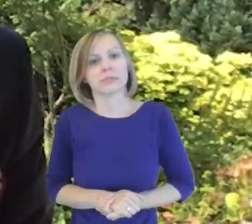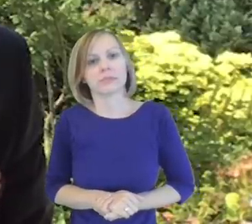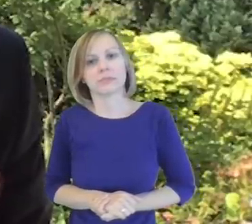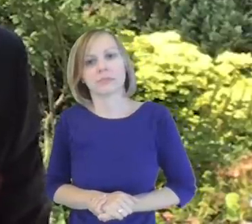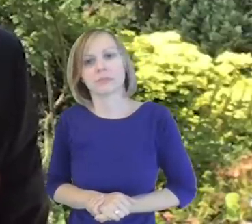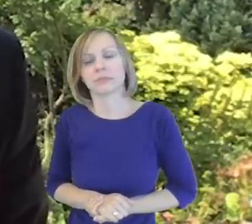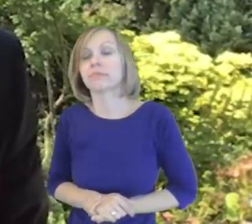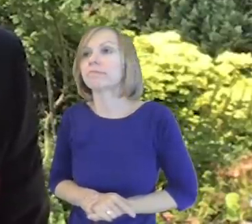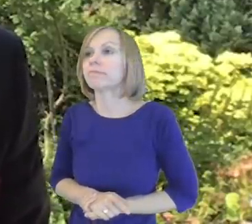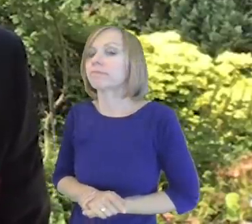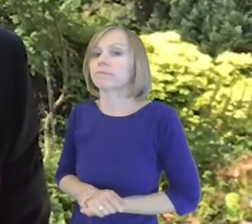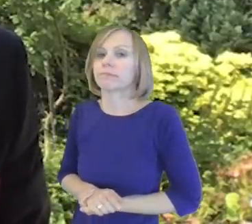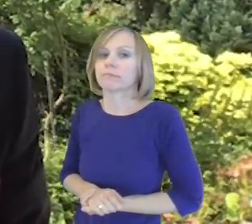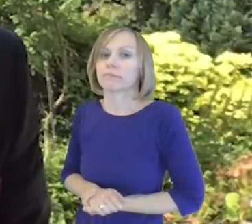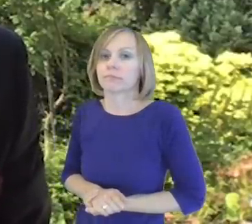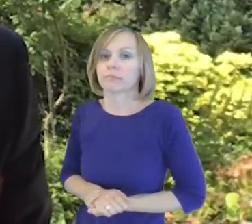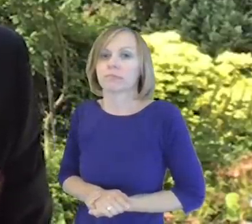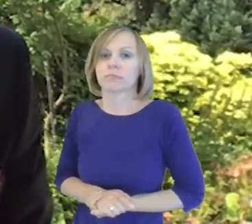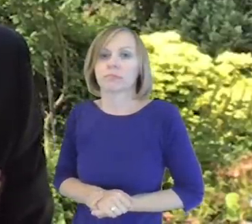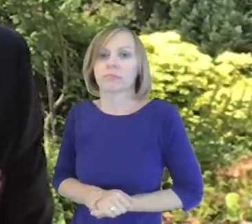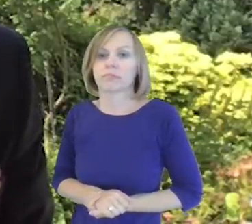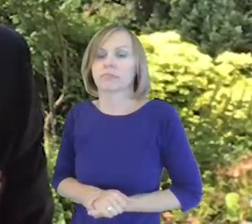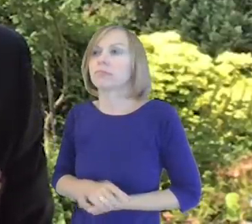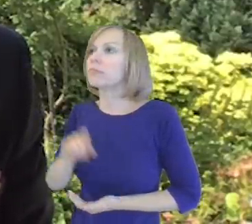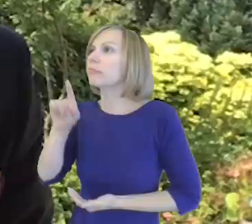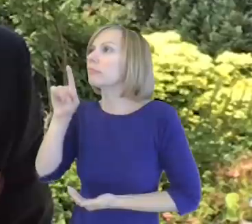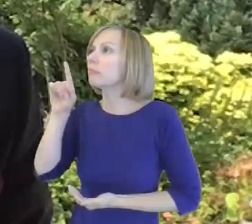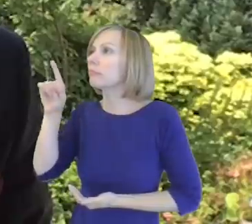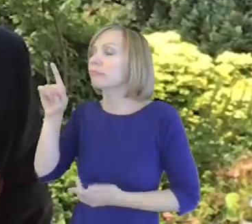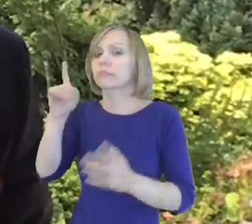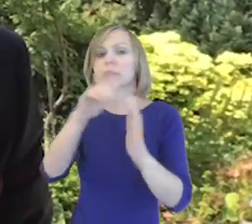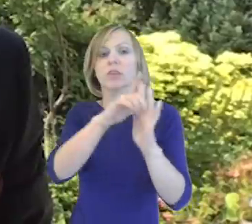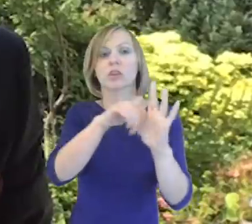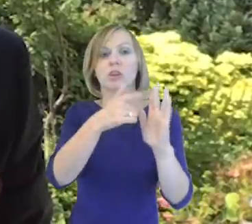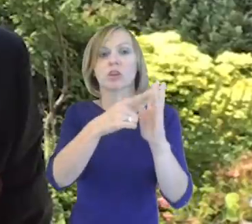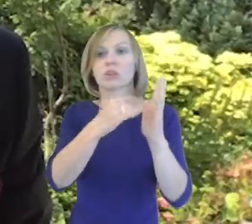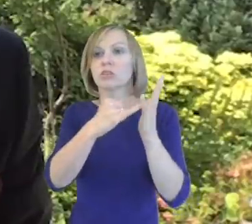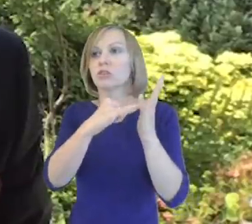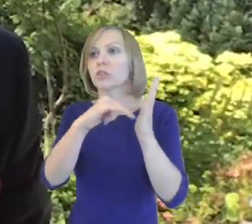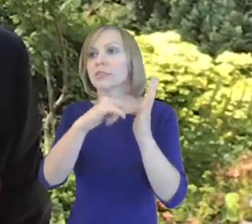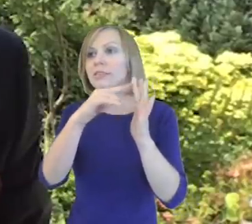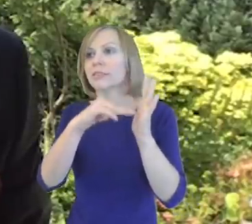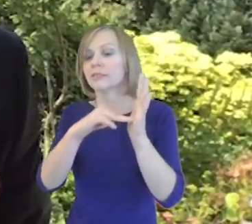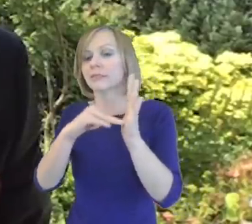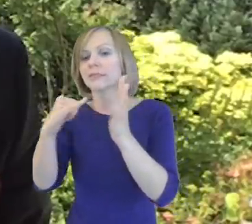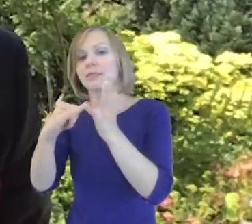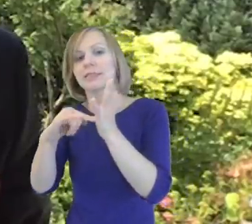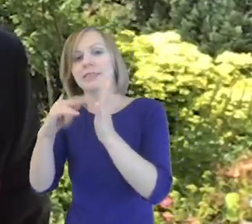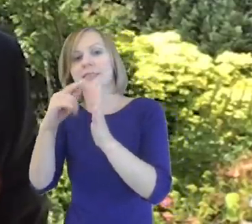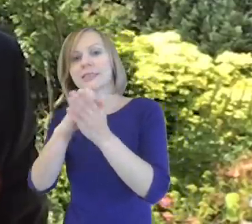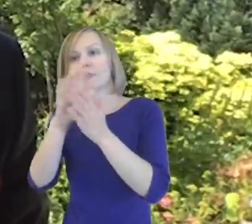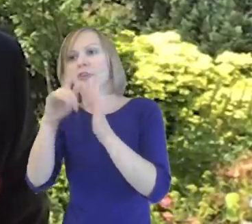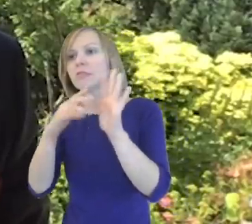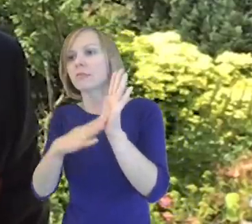Give grace, O Heavenly Father, to Justin and Stephen, our archbishops, to all bishops